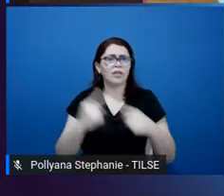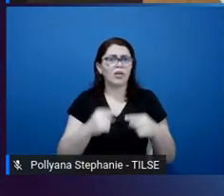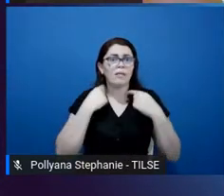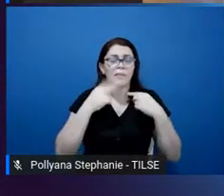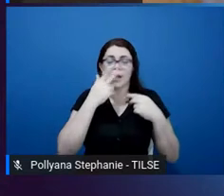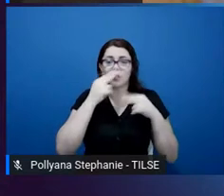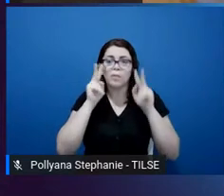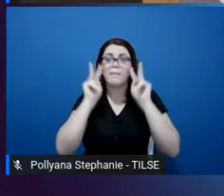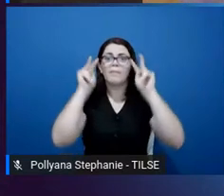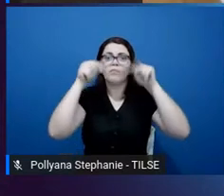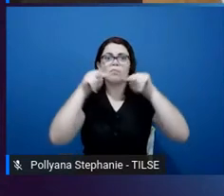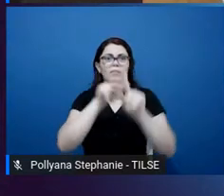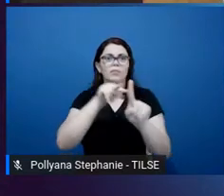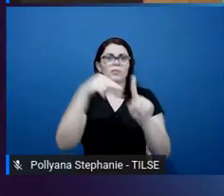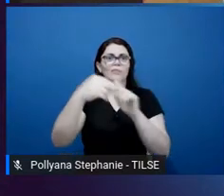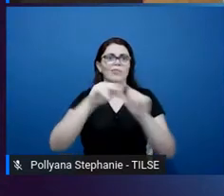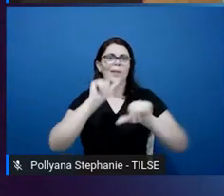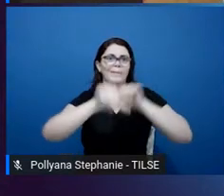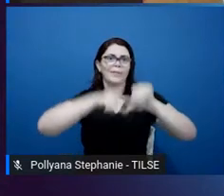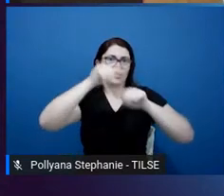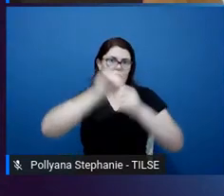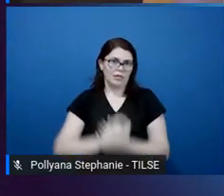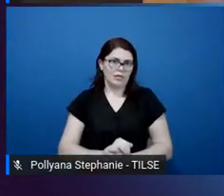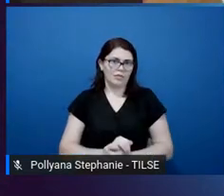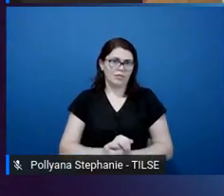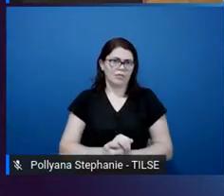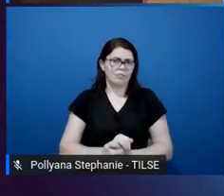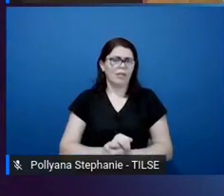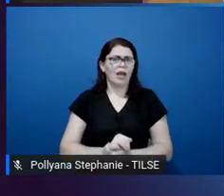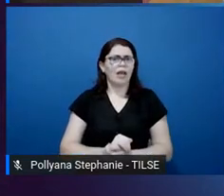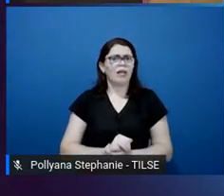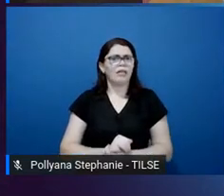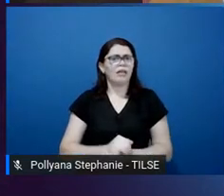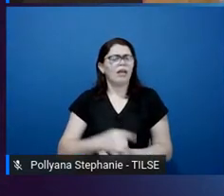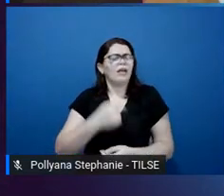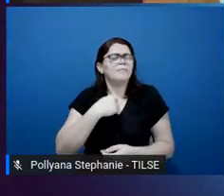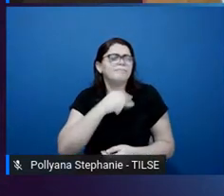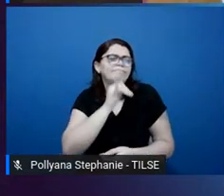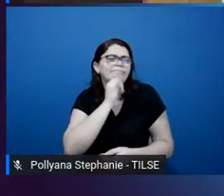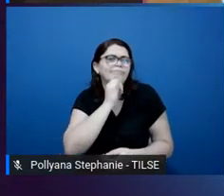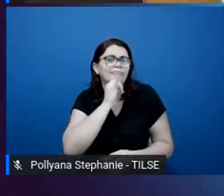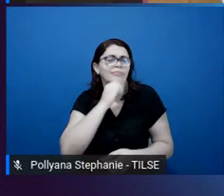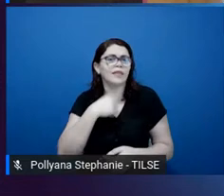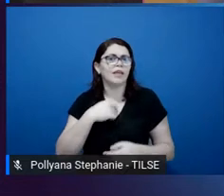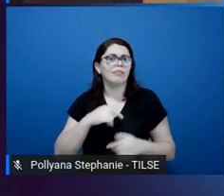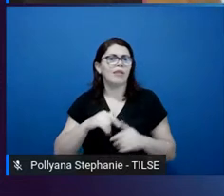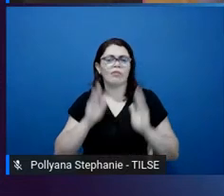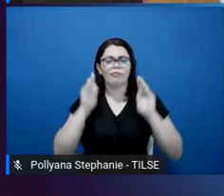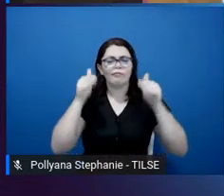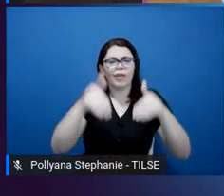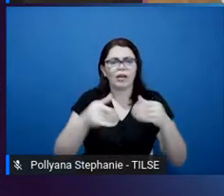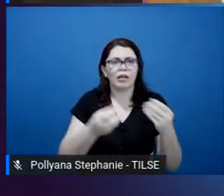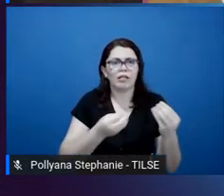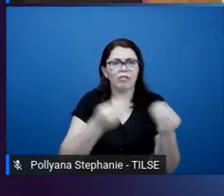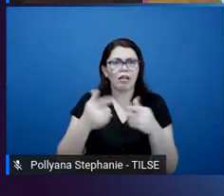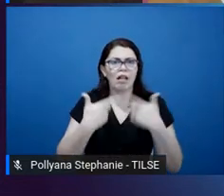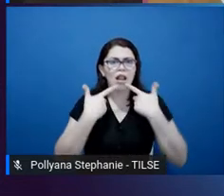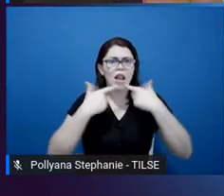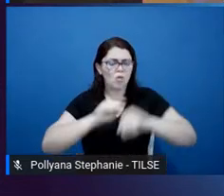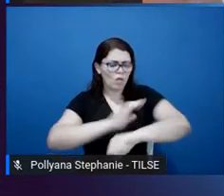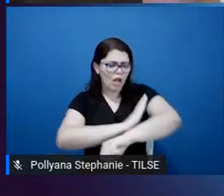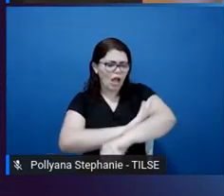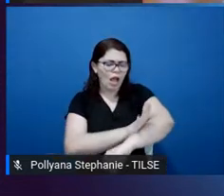So what am I doing in terms of addressing, for example, linguistic